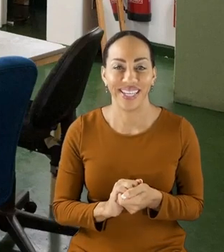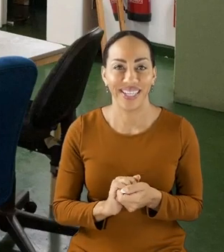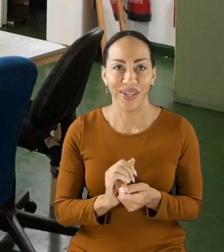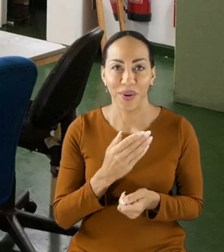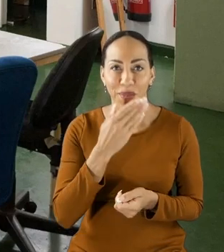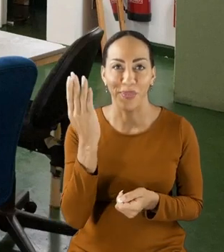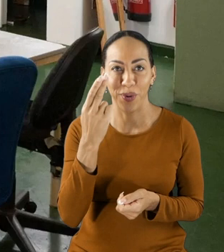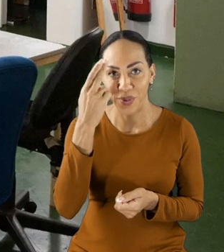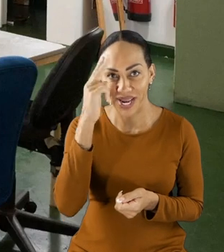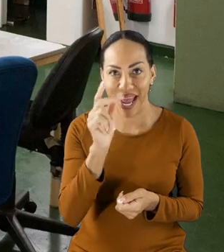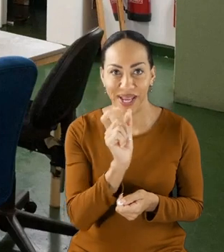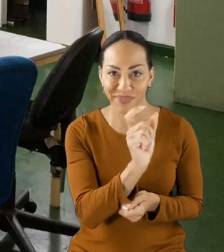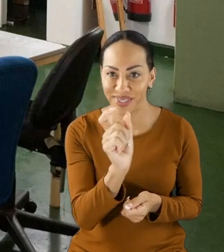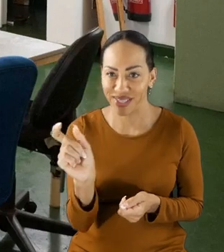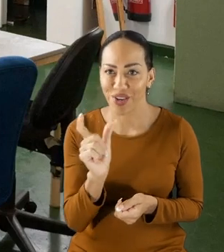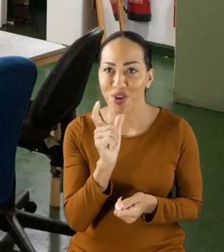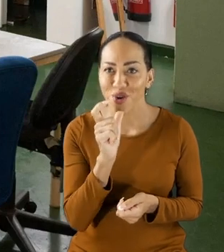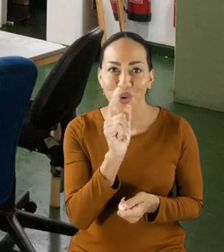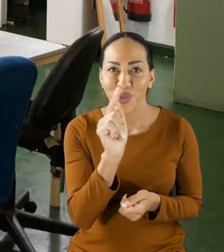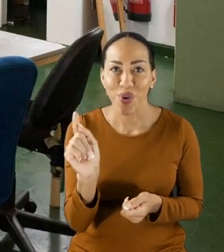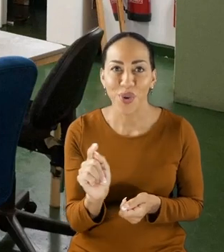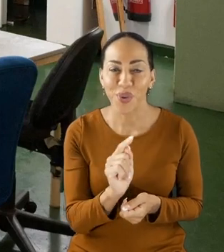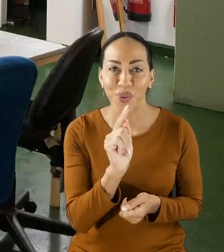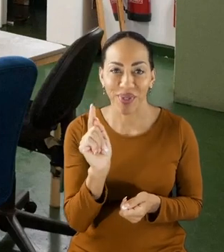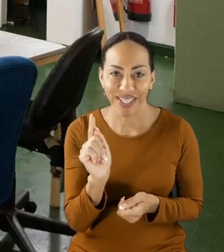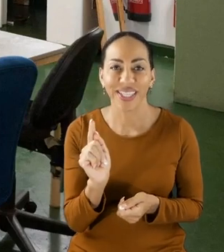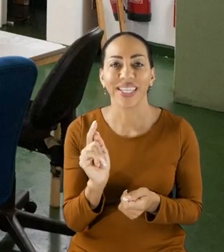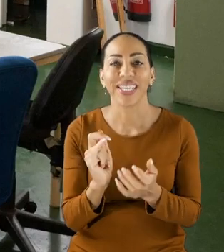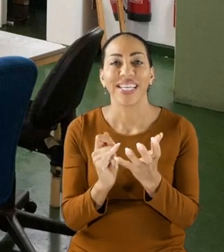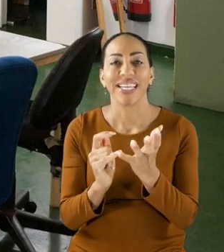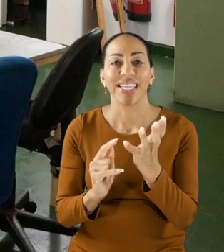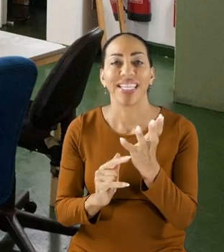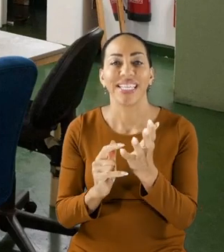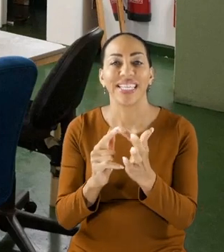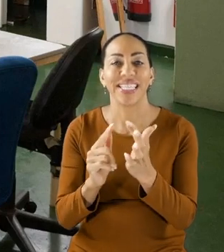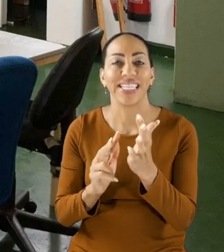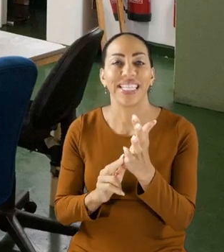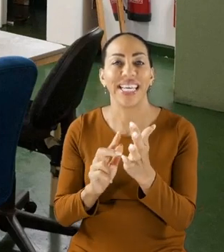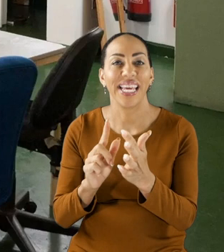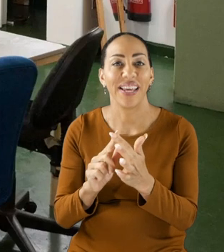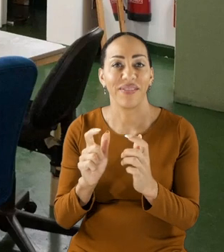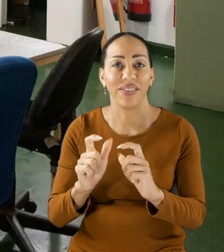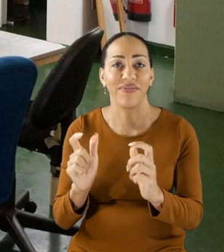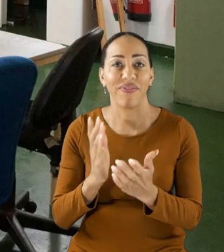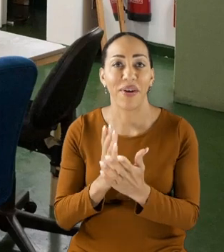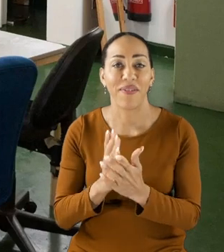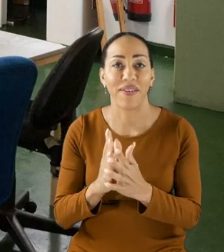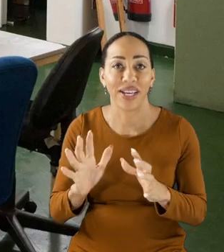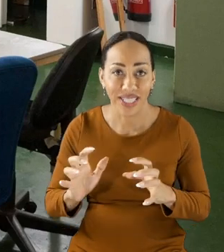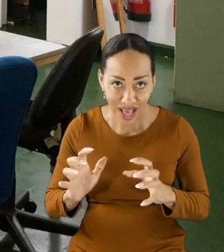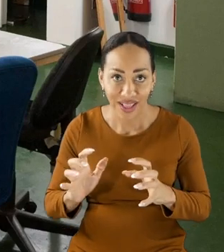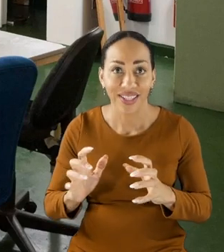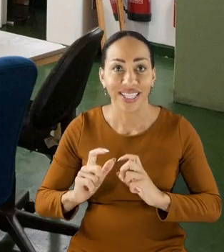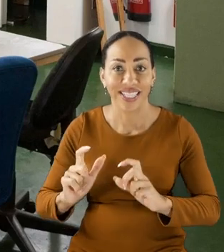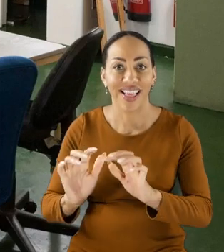couldn't. Unfortunately, I don't have names to tell me who's where, who's who. But and Steve, although he's very still, is still with us.